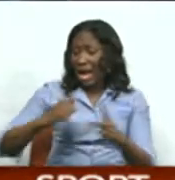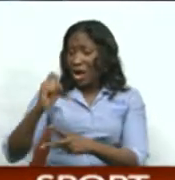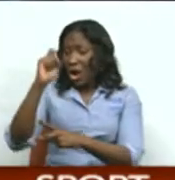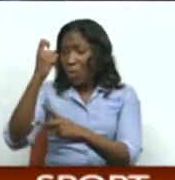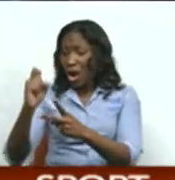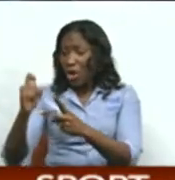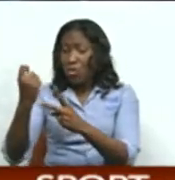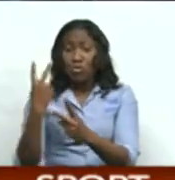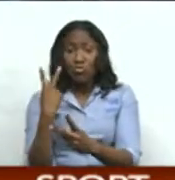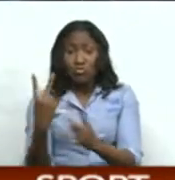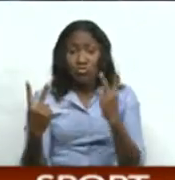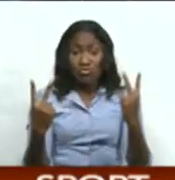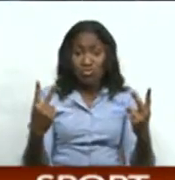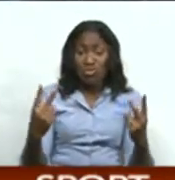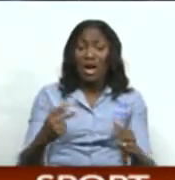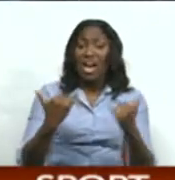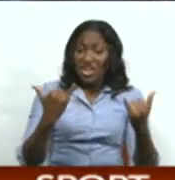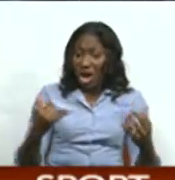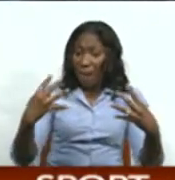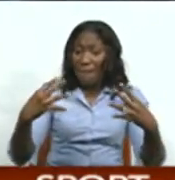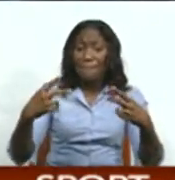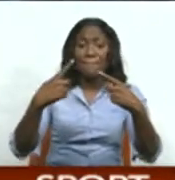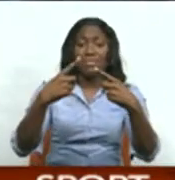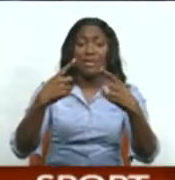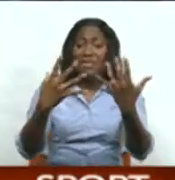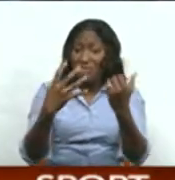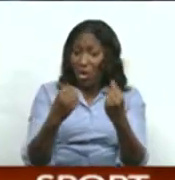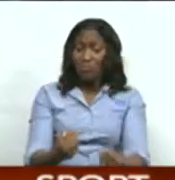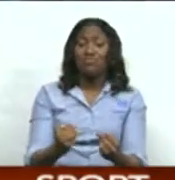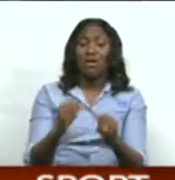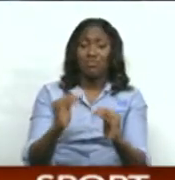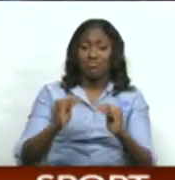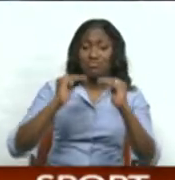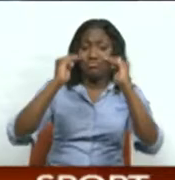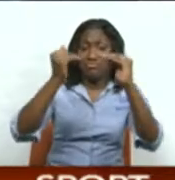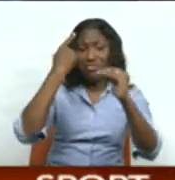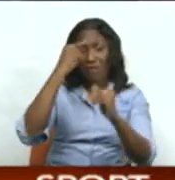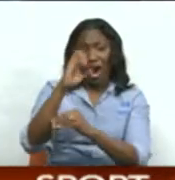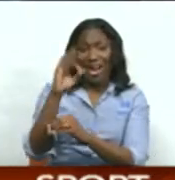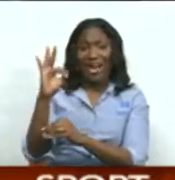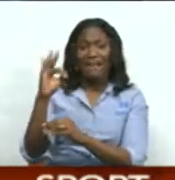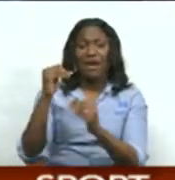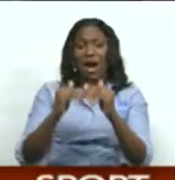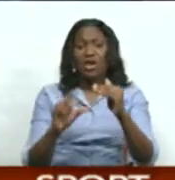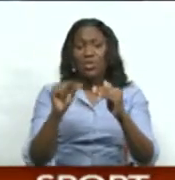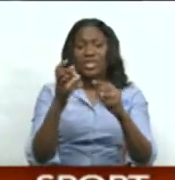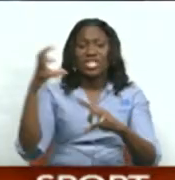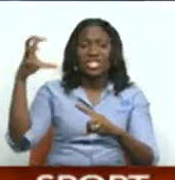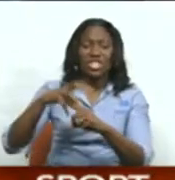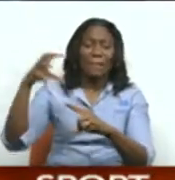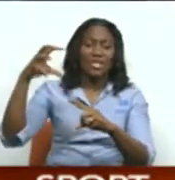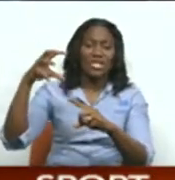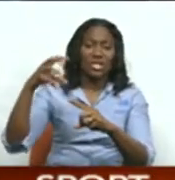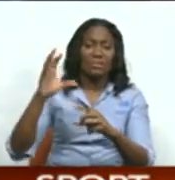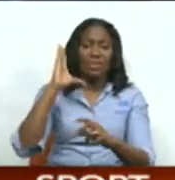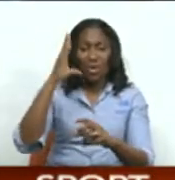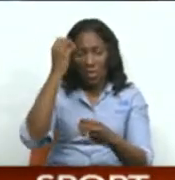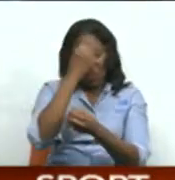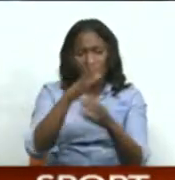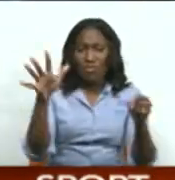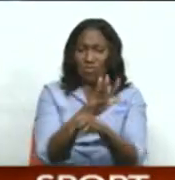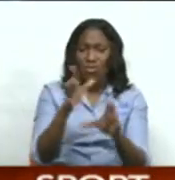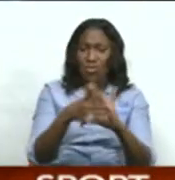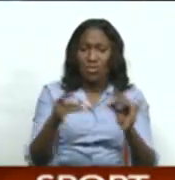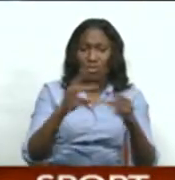2 games played. And they are playing for 1 spot in the main draw of the CONCACAF Under-20 Championships. We'll have a full